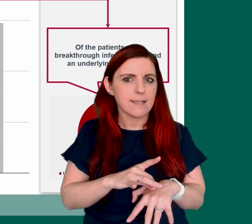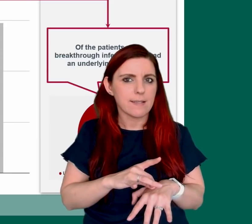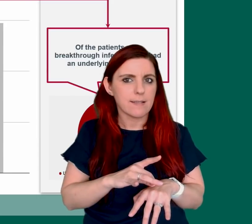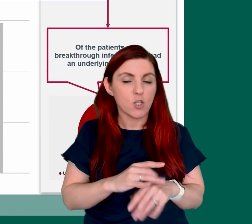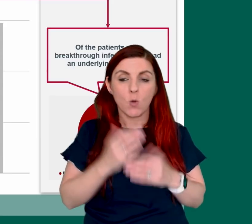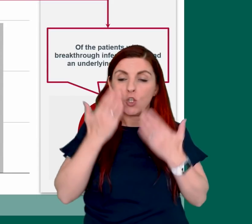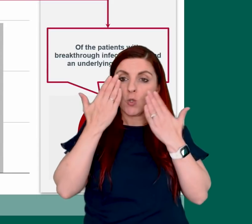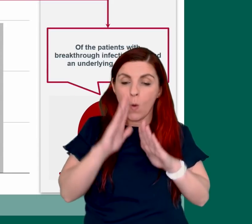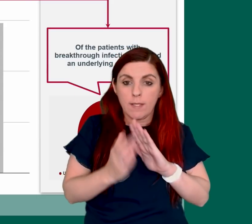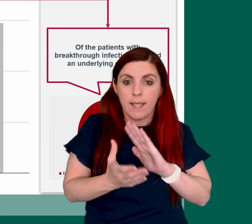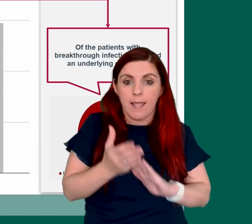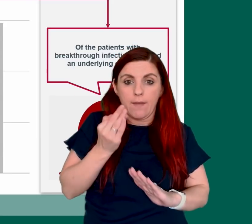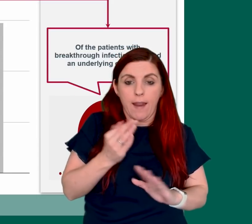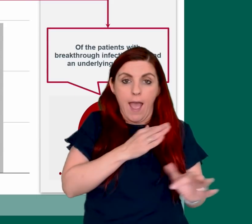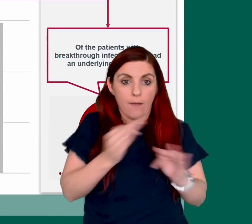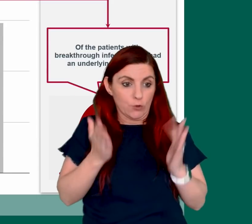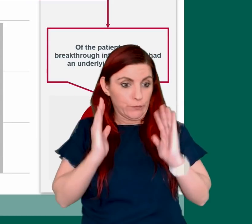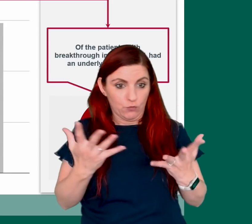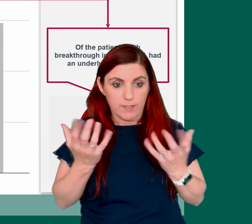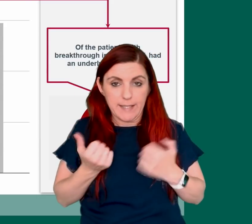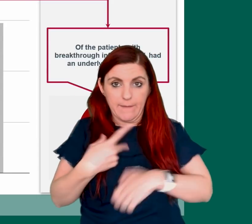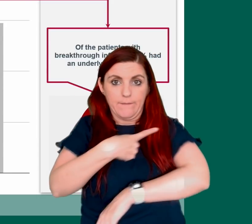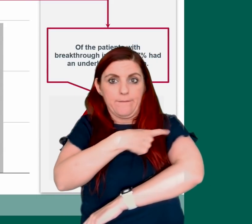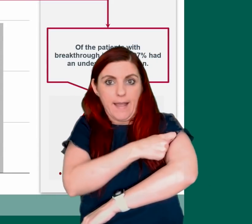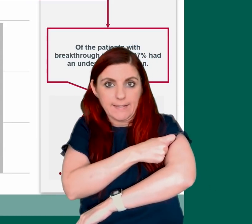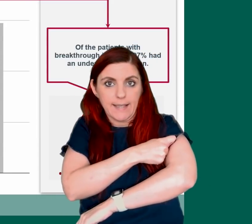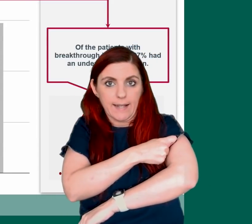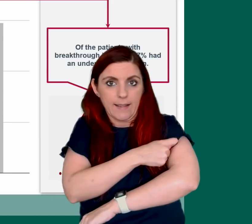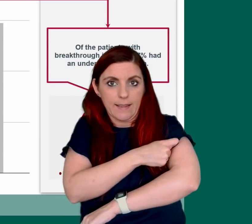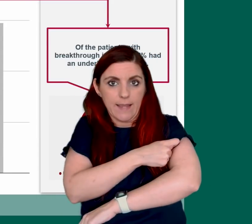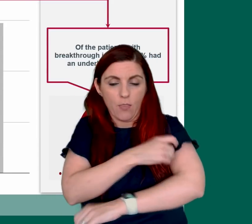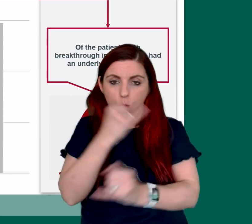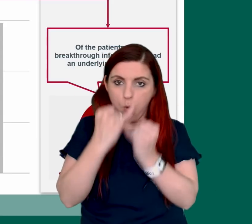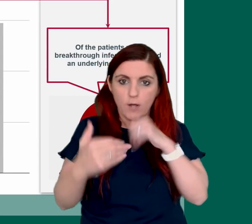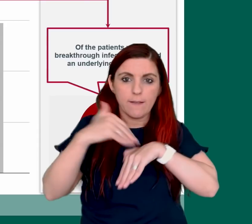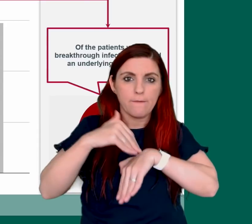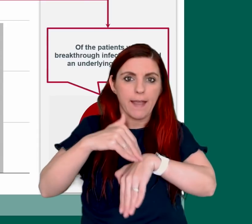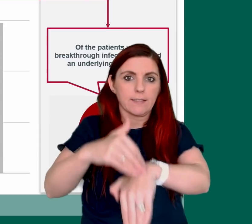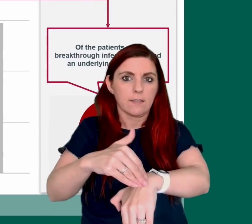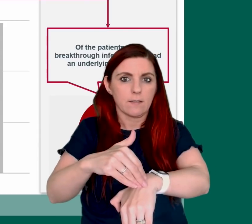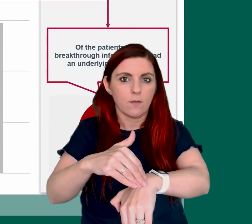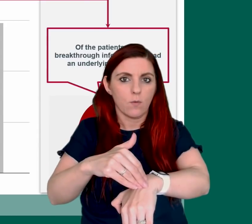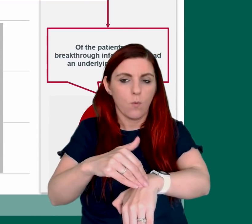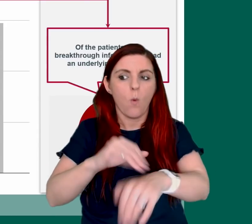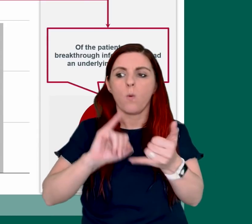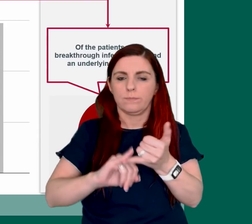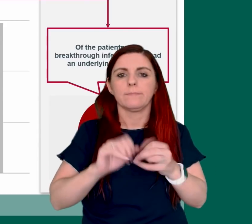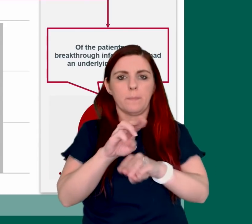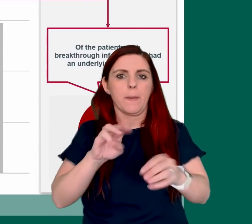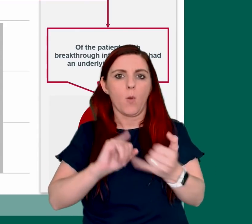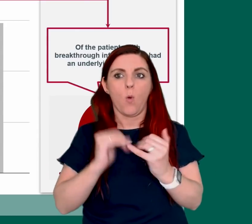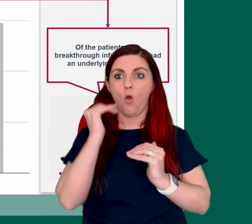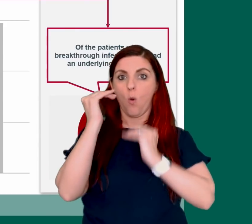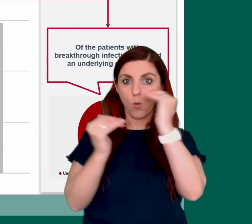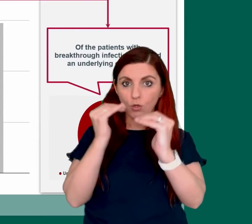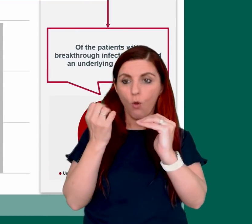even in the post-vaccination world, that the high end of harm and the high end of vulnerability lies with people, older people,